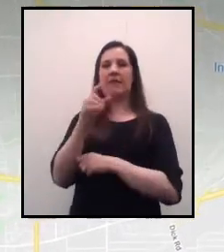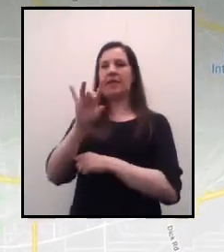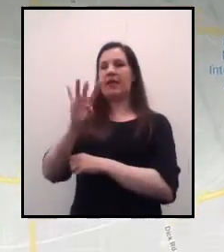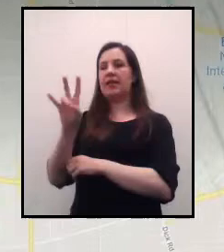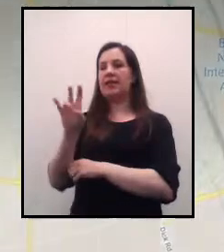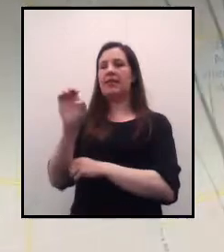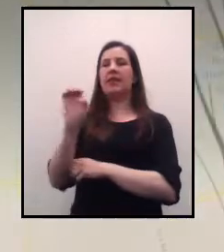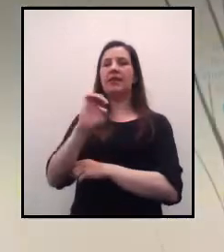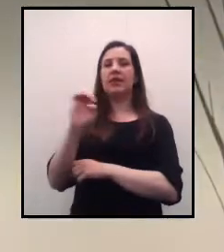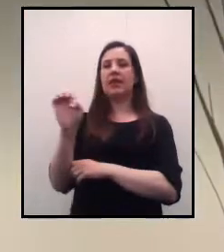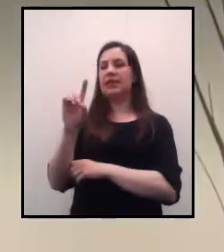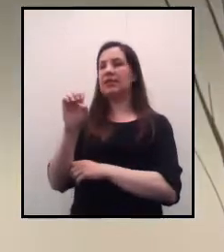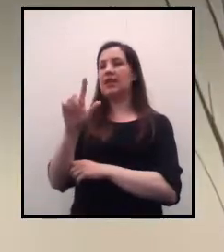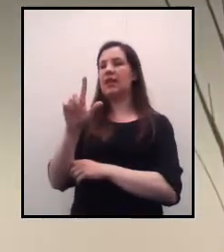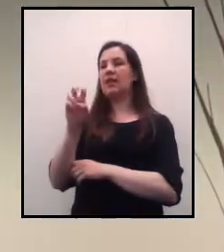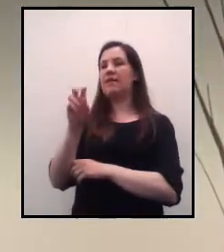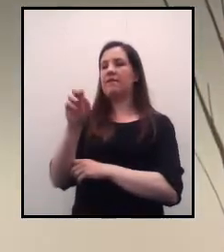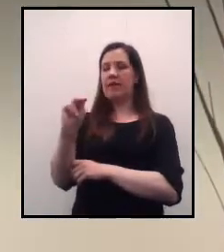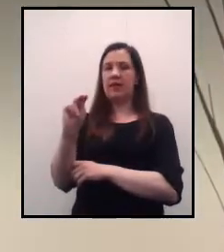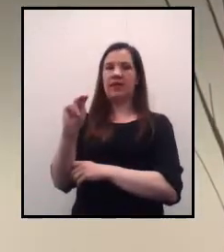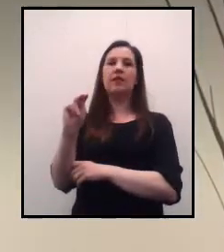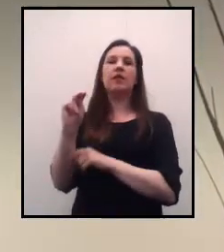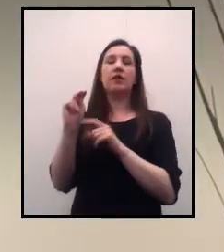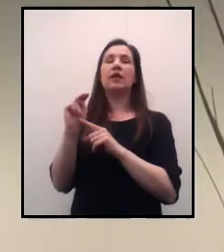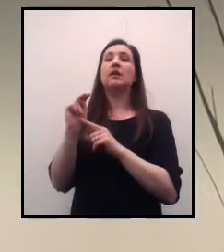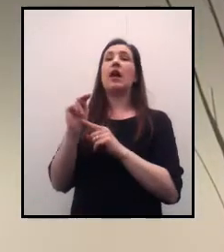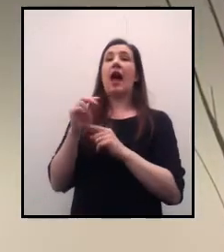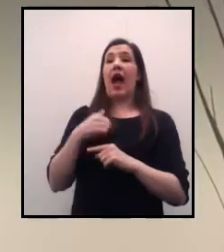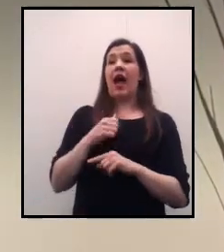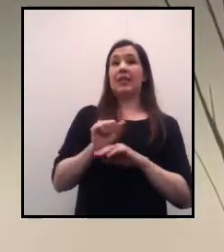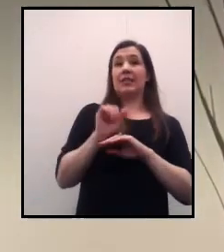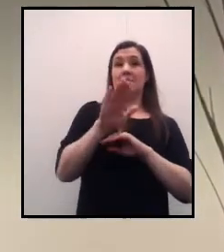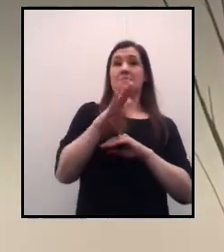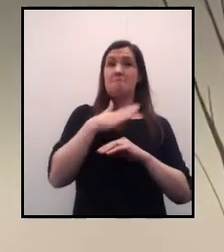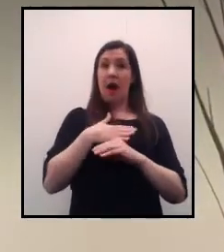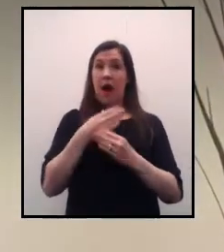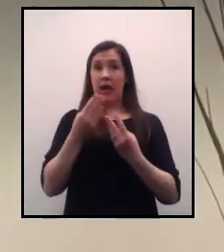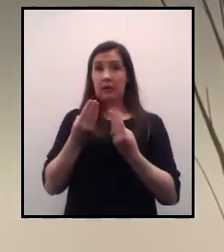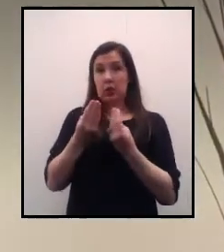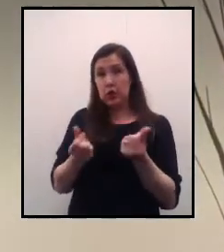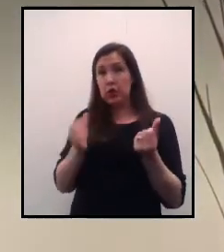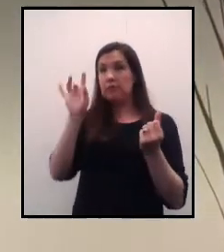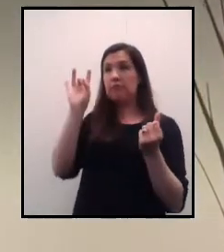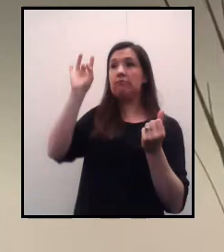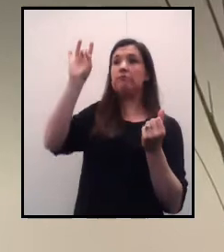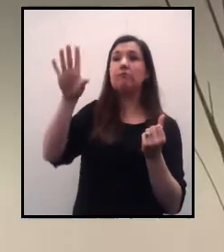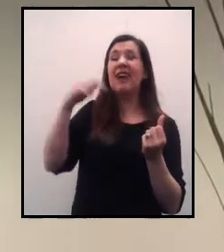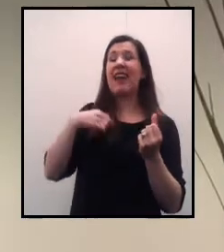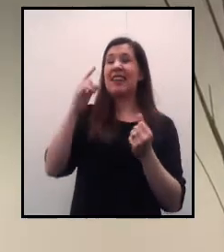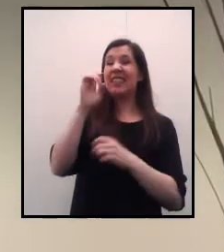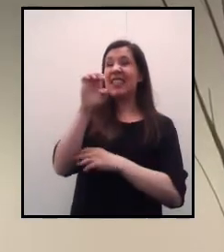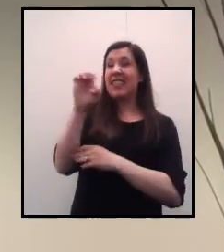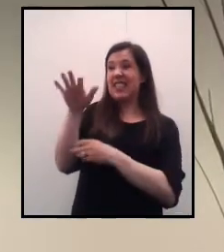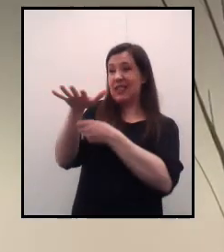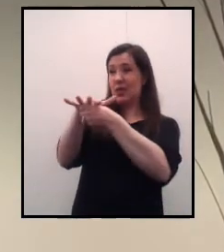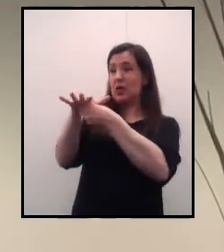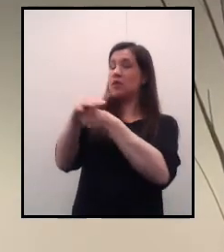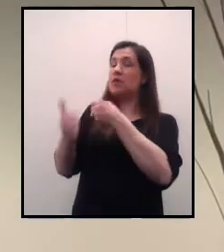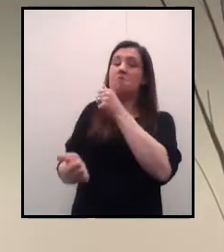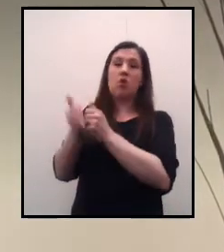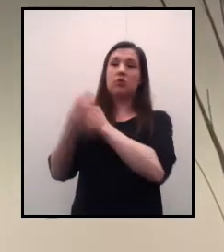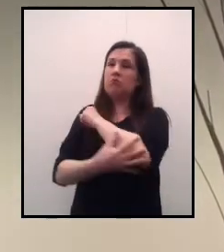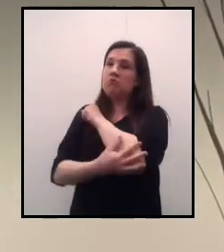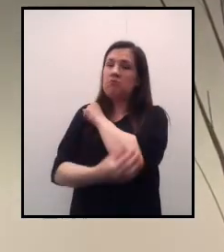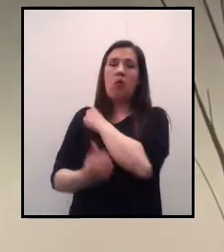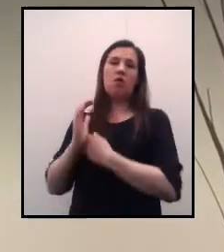I first submitted my resolution calling for this testing site because East Side neighborhoods are among the poorest in our community, and